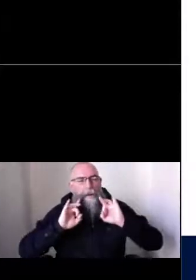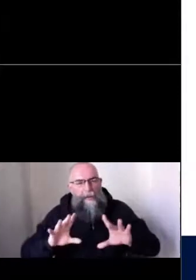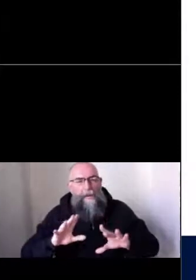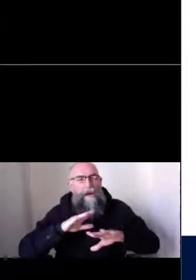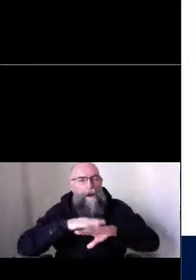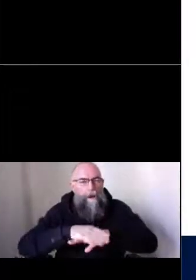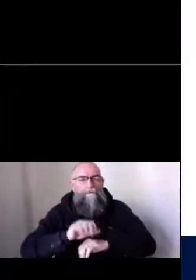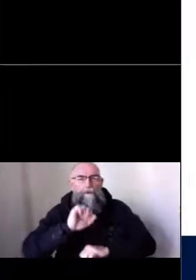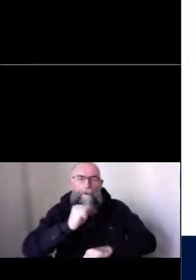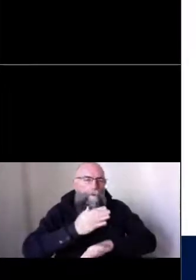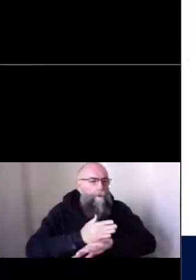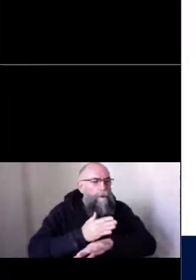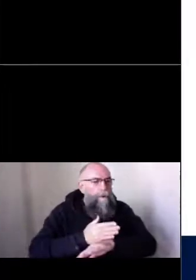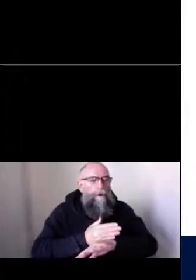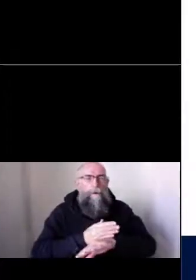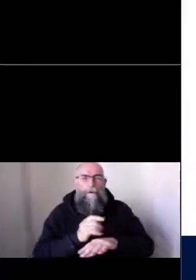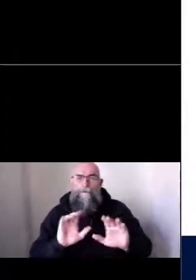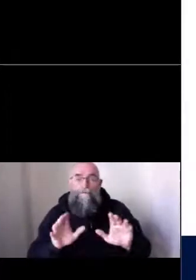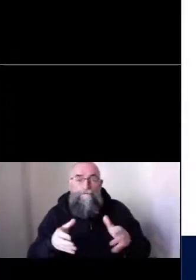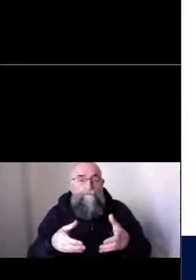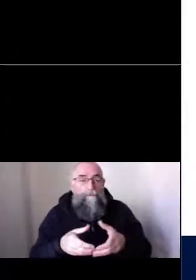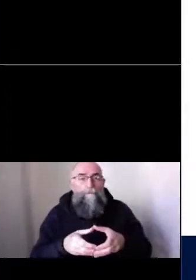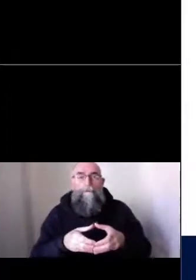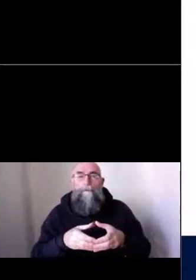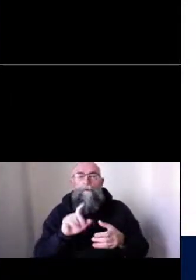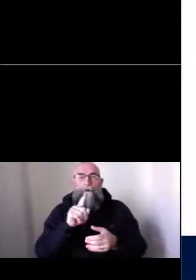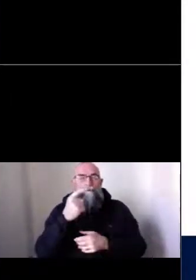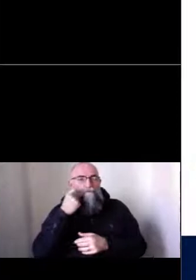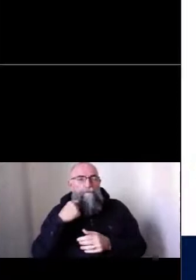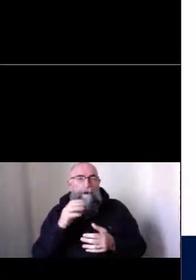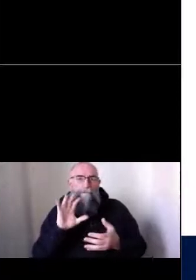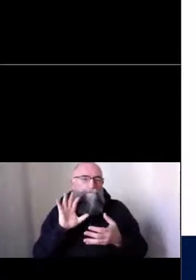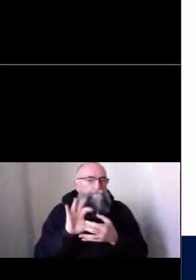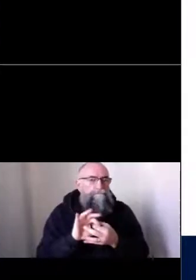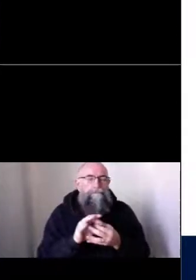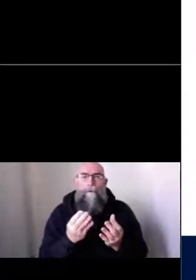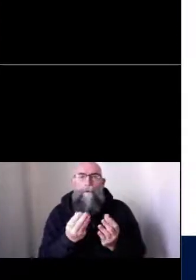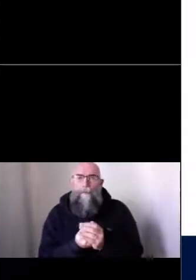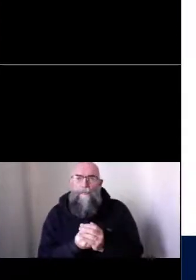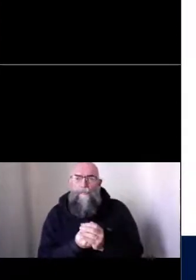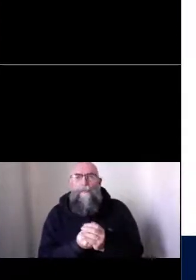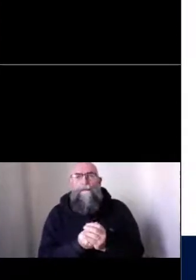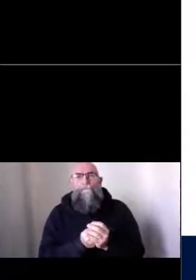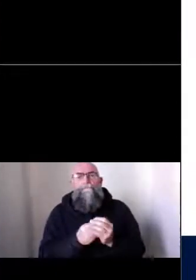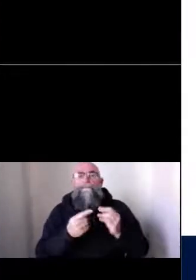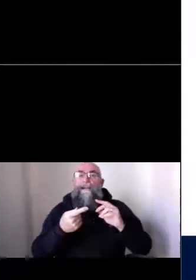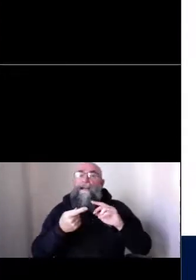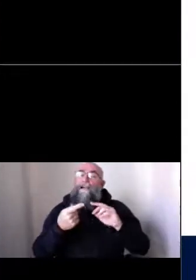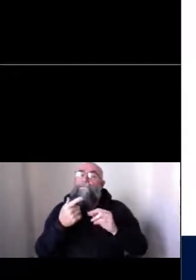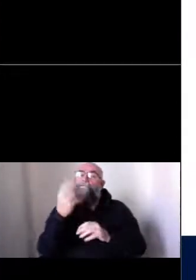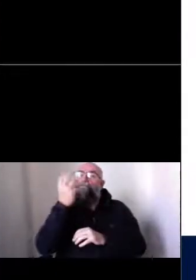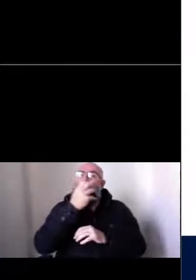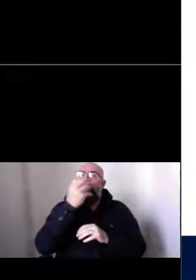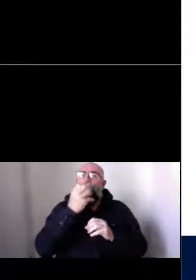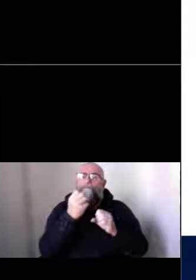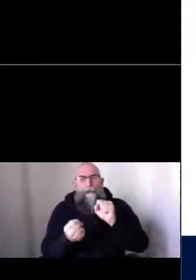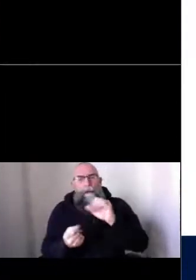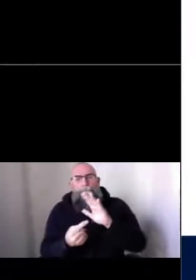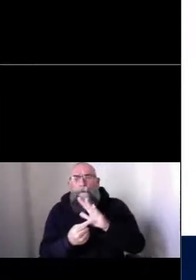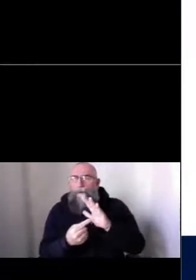that you're trying to engage with. And it's really important to, or